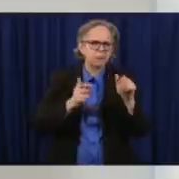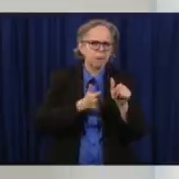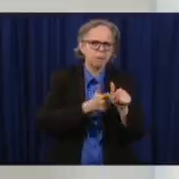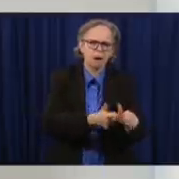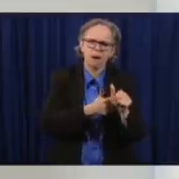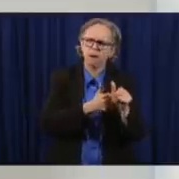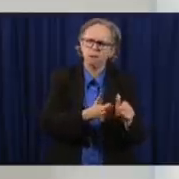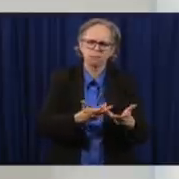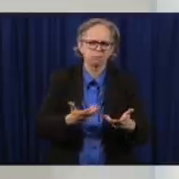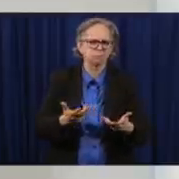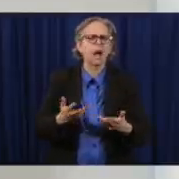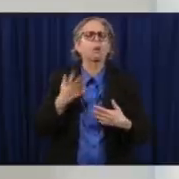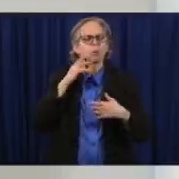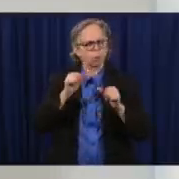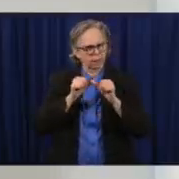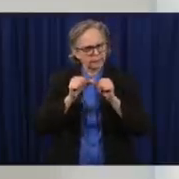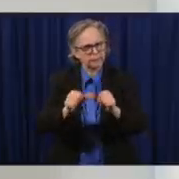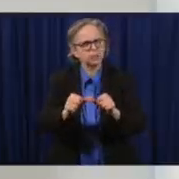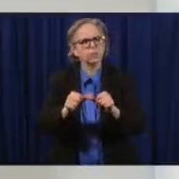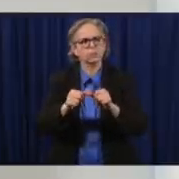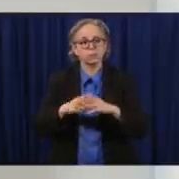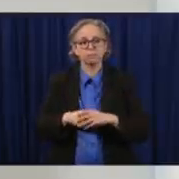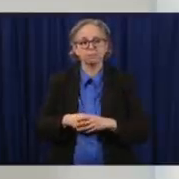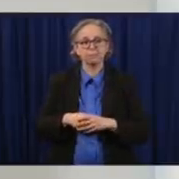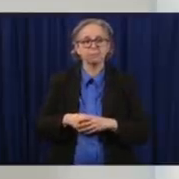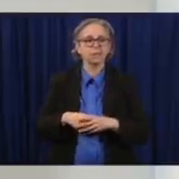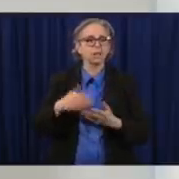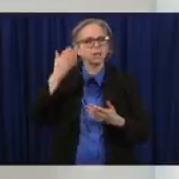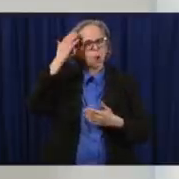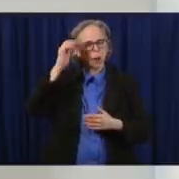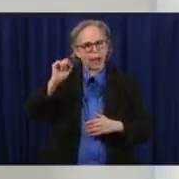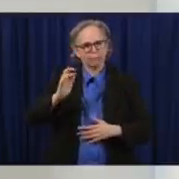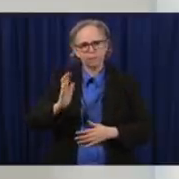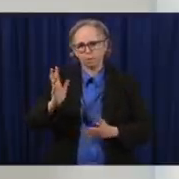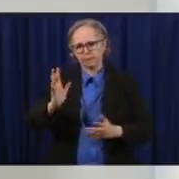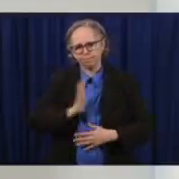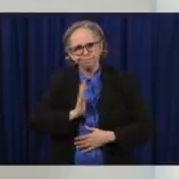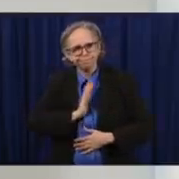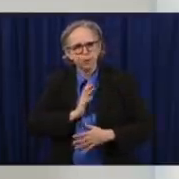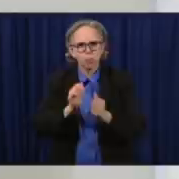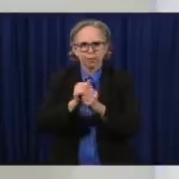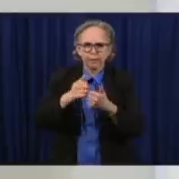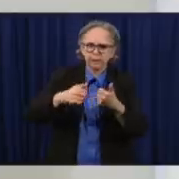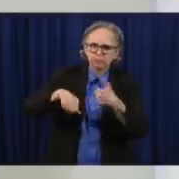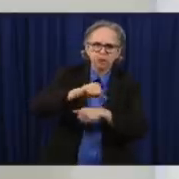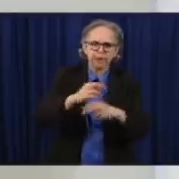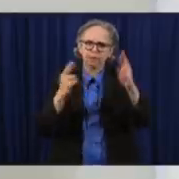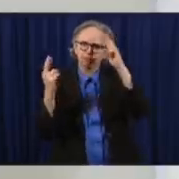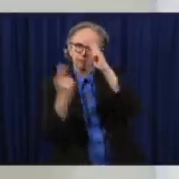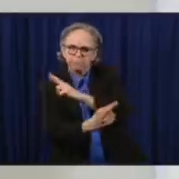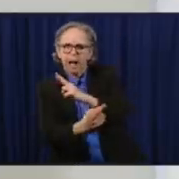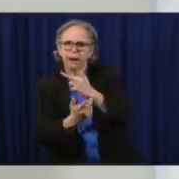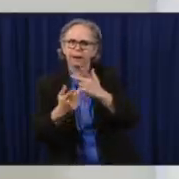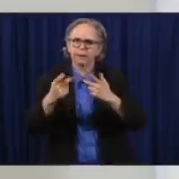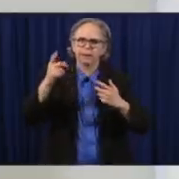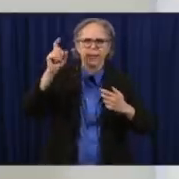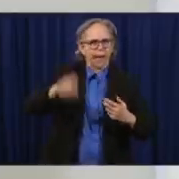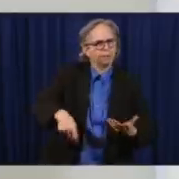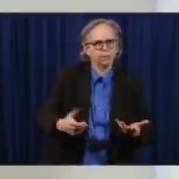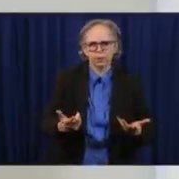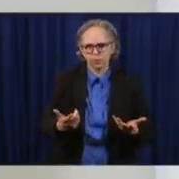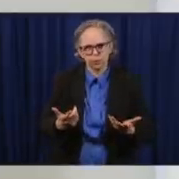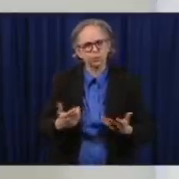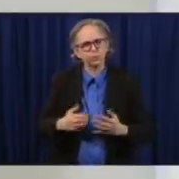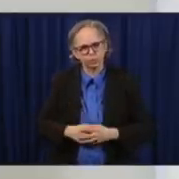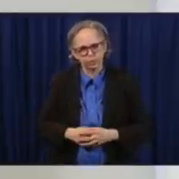to happen. We have to be civil with one another. We have to work to respect one another. That is the best